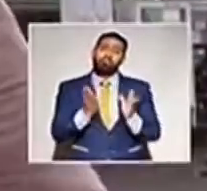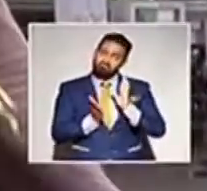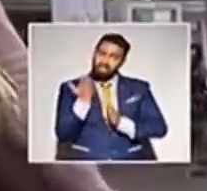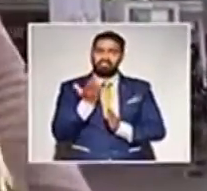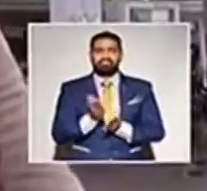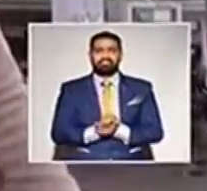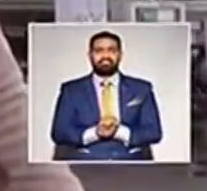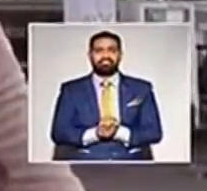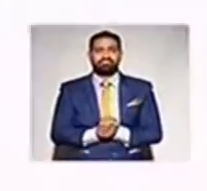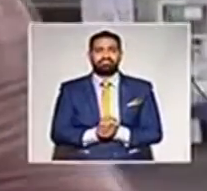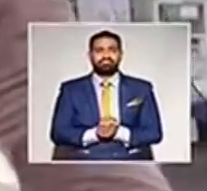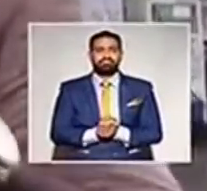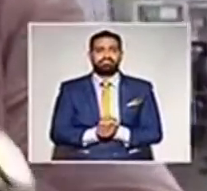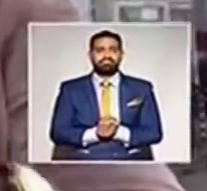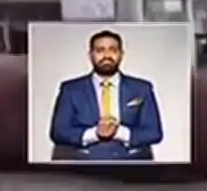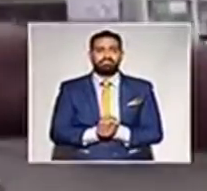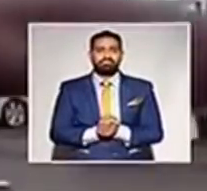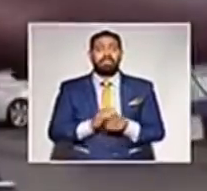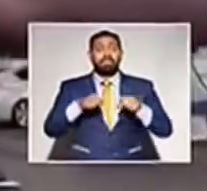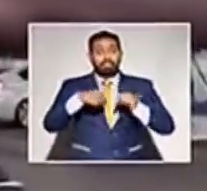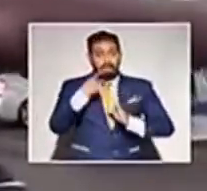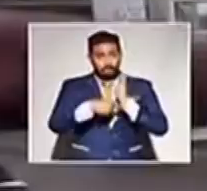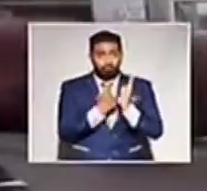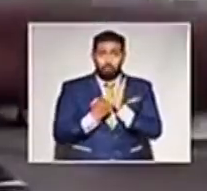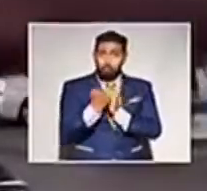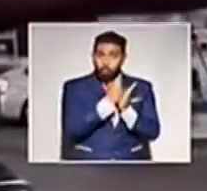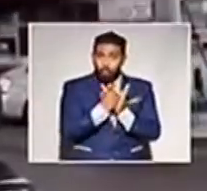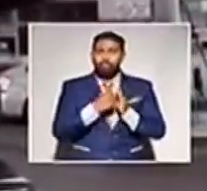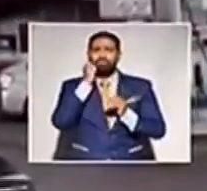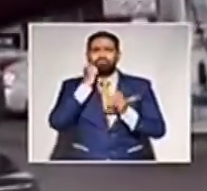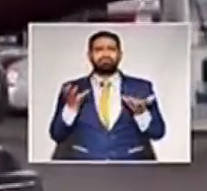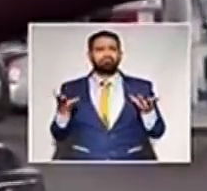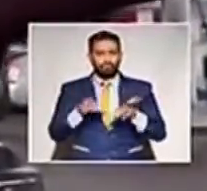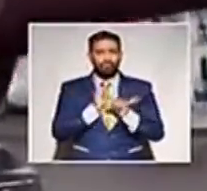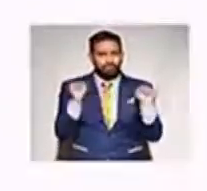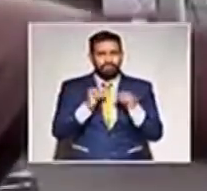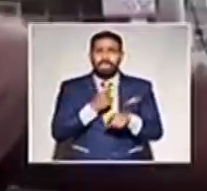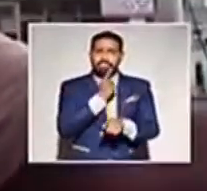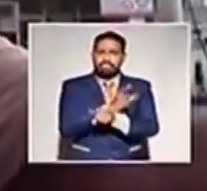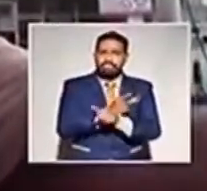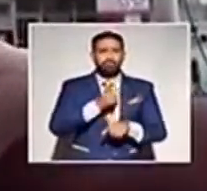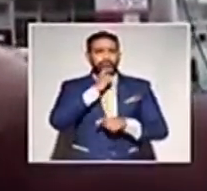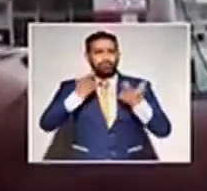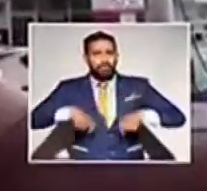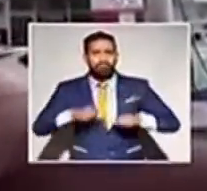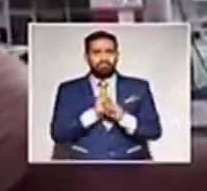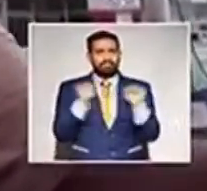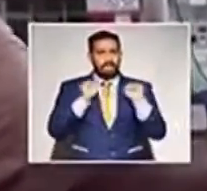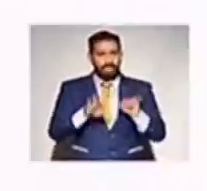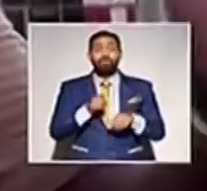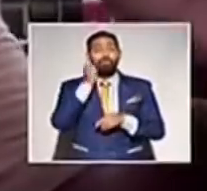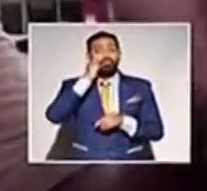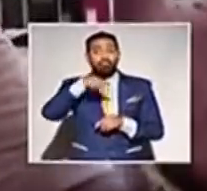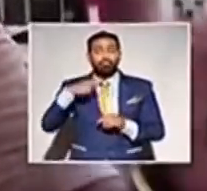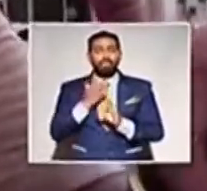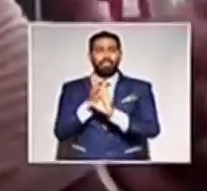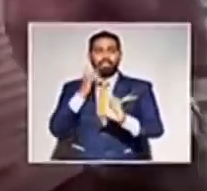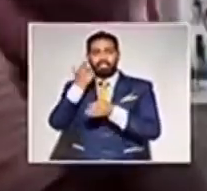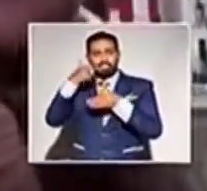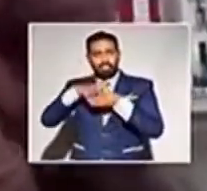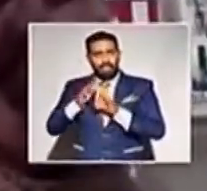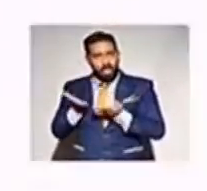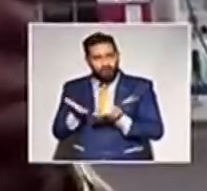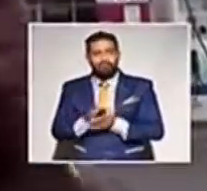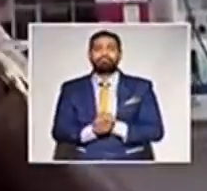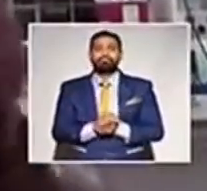The entire country has taken to the streets. Teachers and lawyers are protesting. People are in queues for fuel. There are protests everywhere. But they are